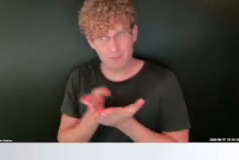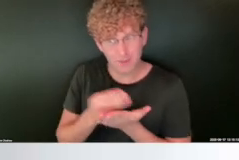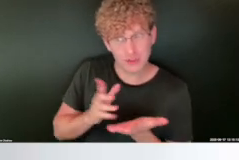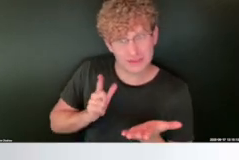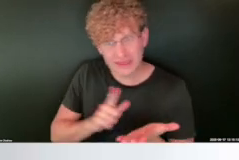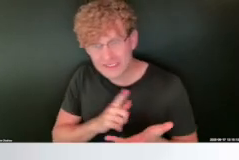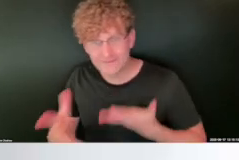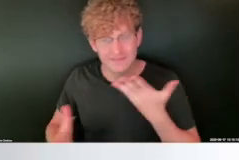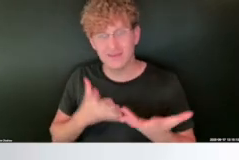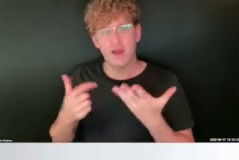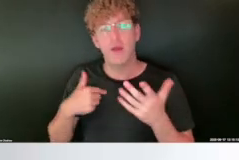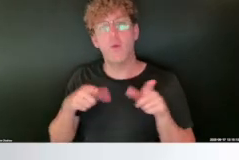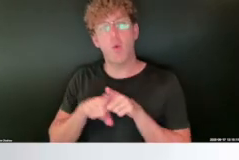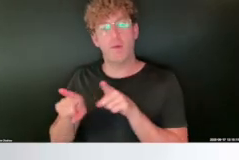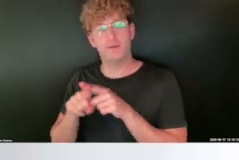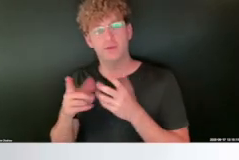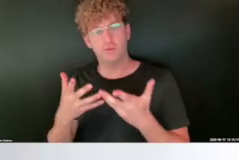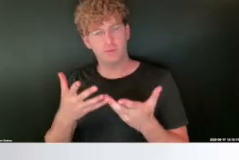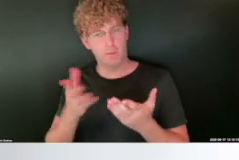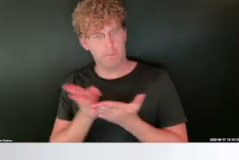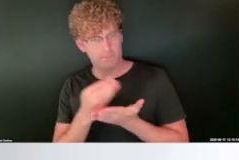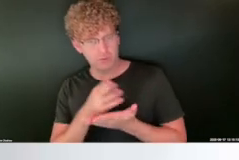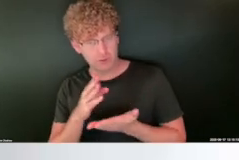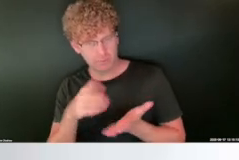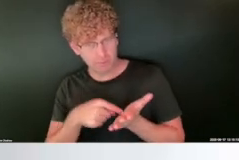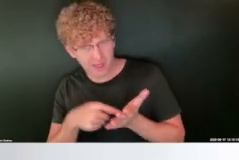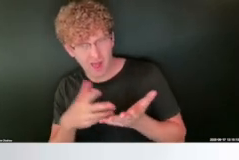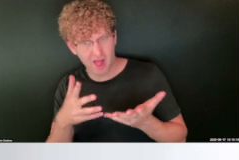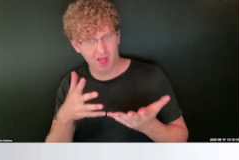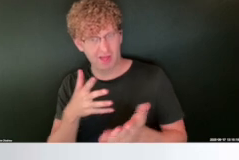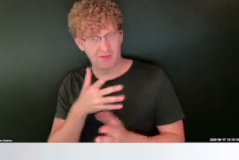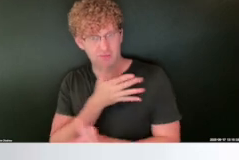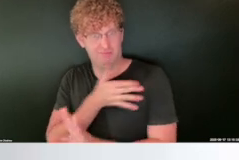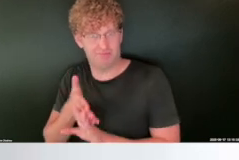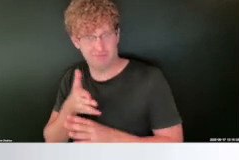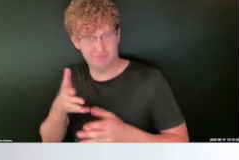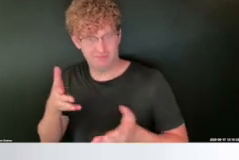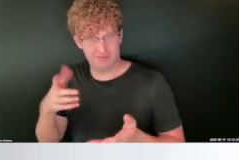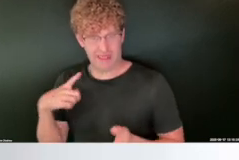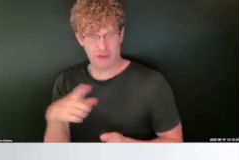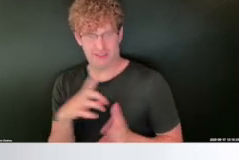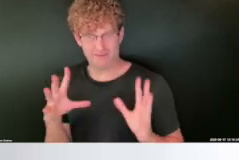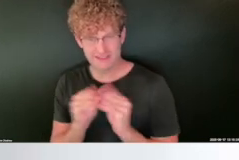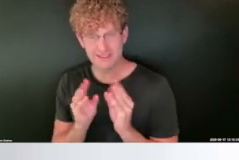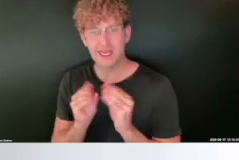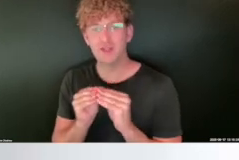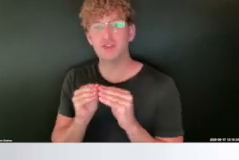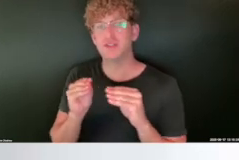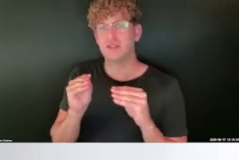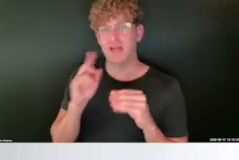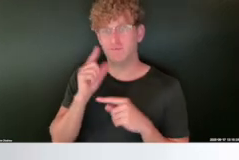receive trailer budget bills toward the end of the legislative session, such as for our Greenhouse Gas Reduction